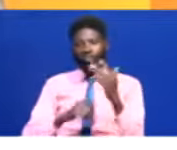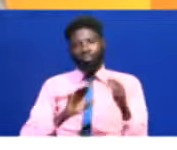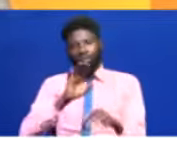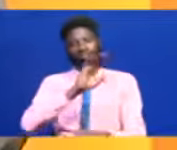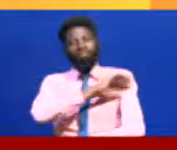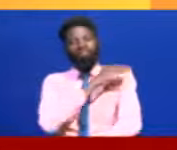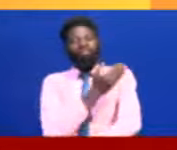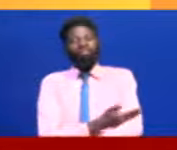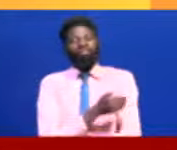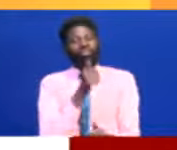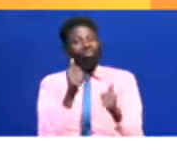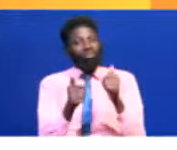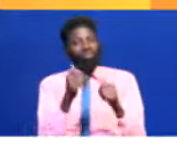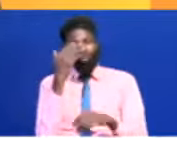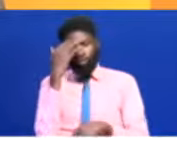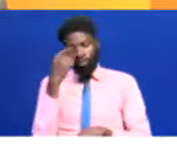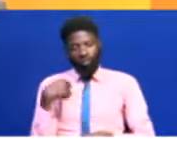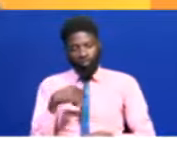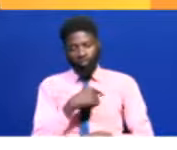Okay. Because also we,